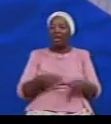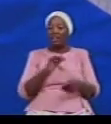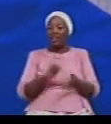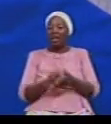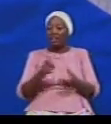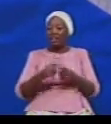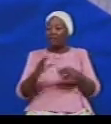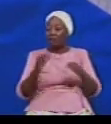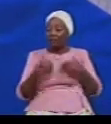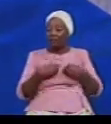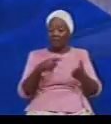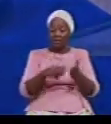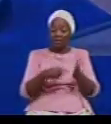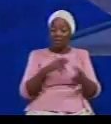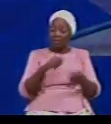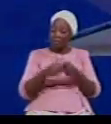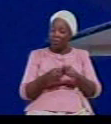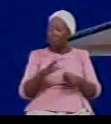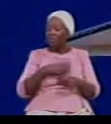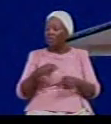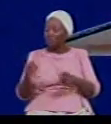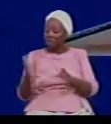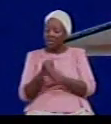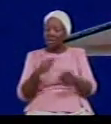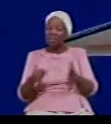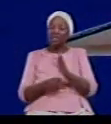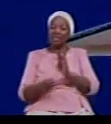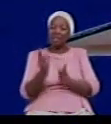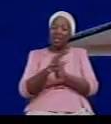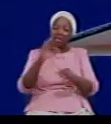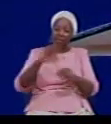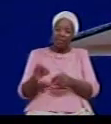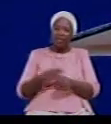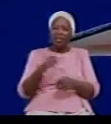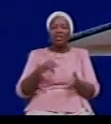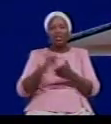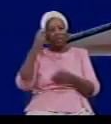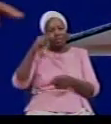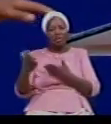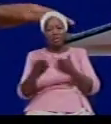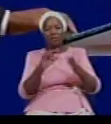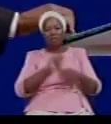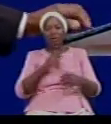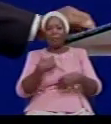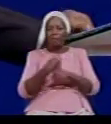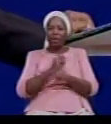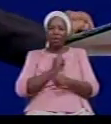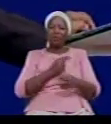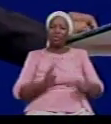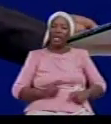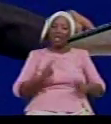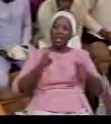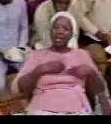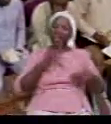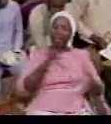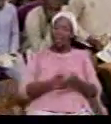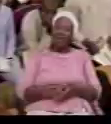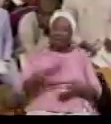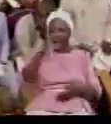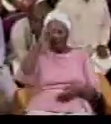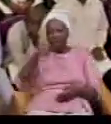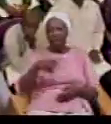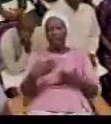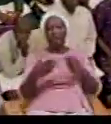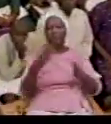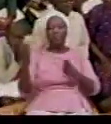this, this kind of tea, it is for to serve us, to make us healthy, that he may bring